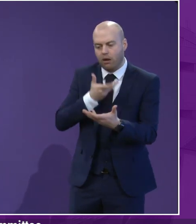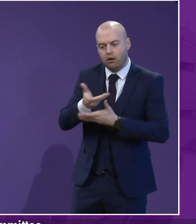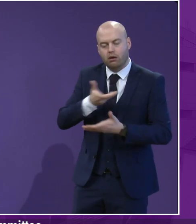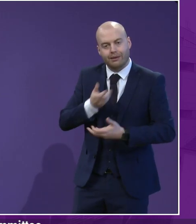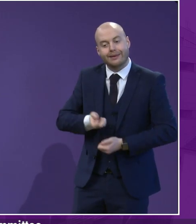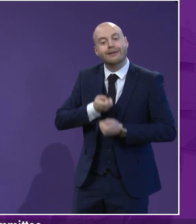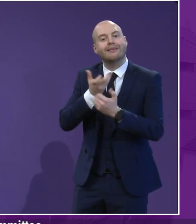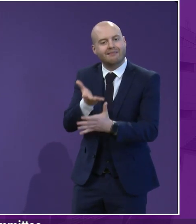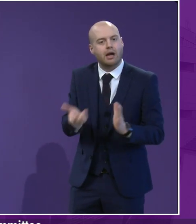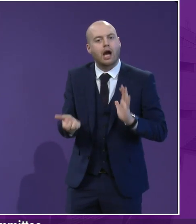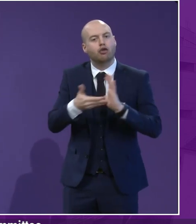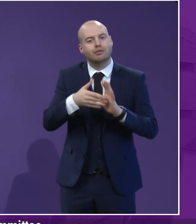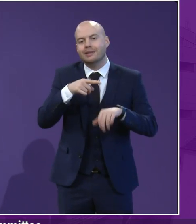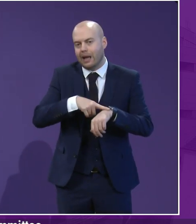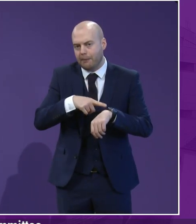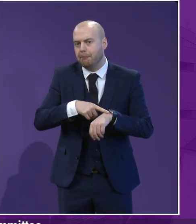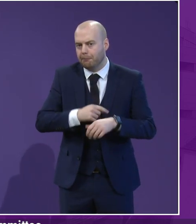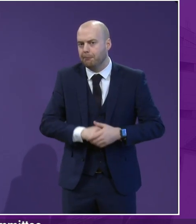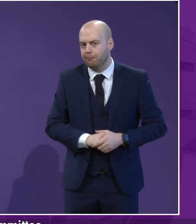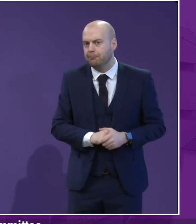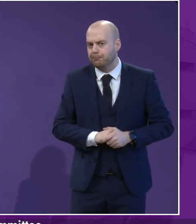have had an open-ended